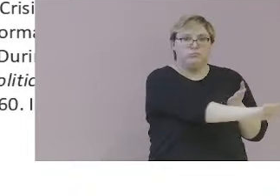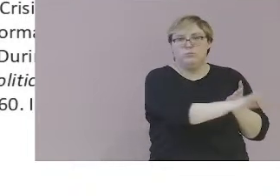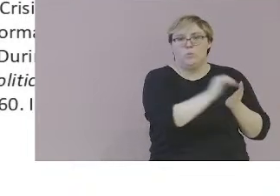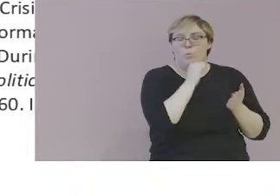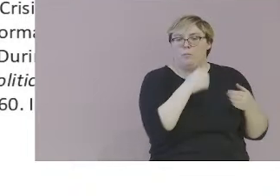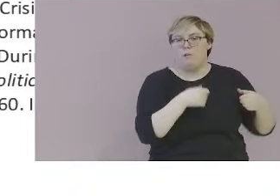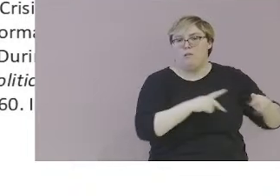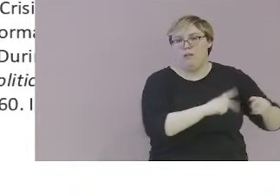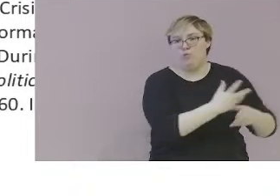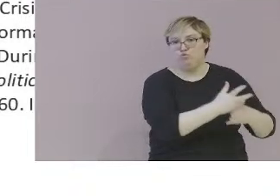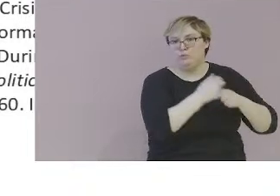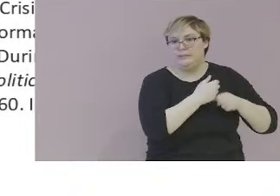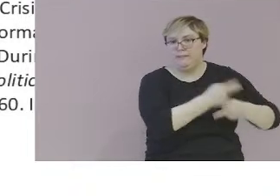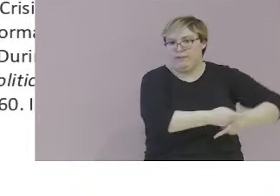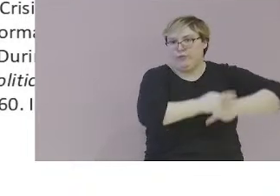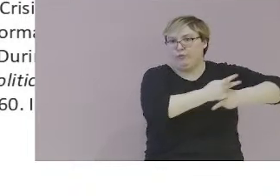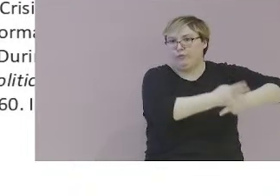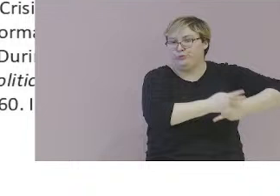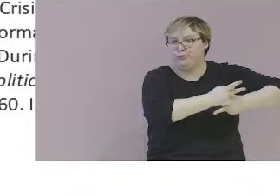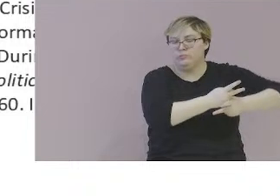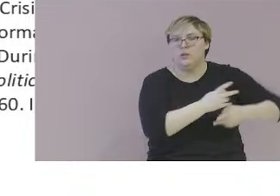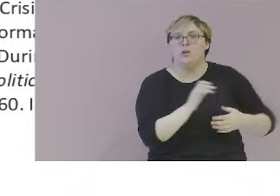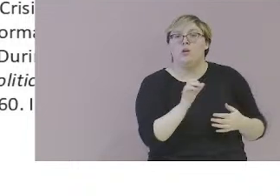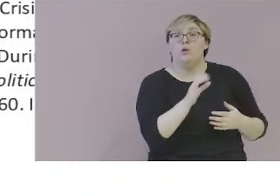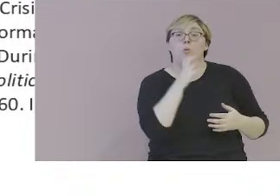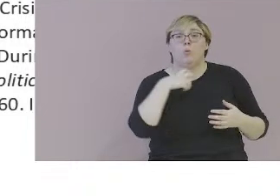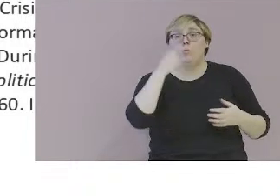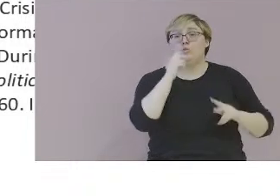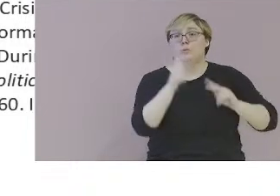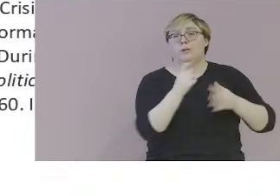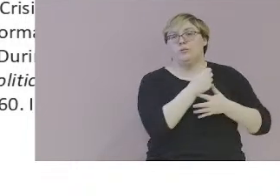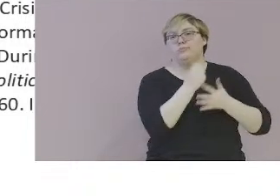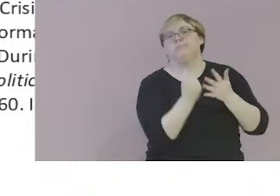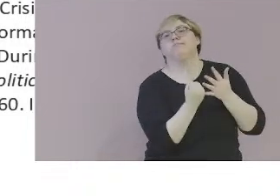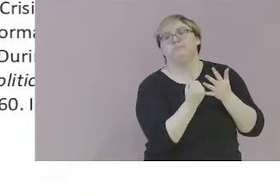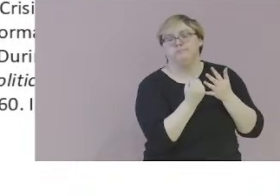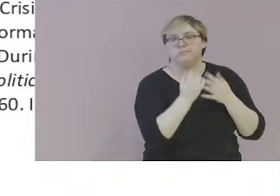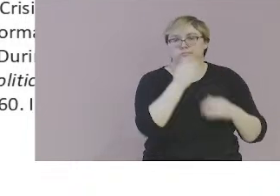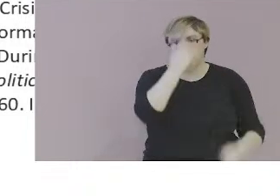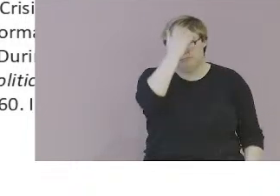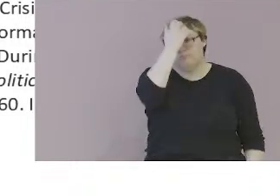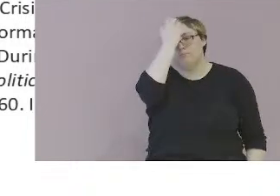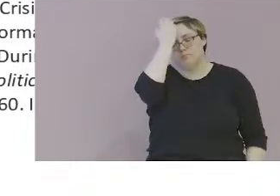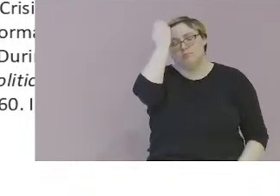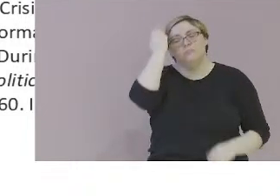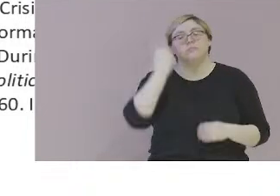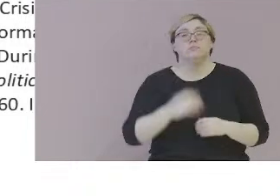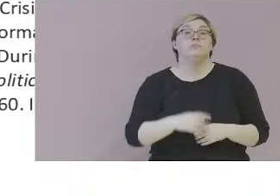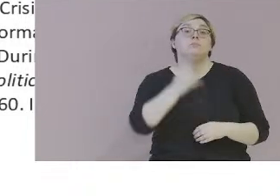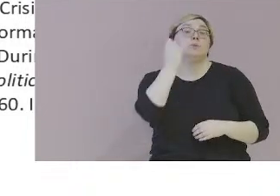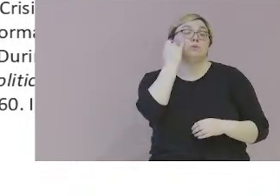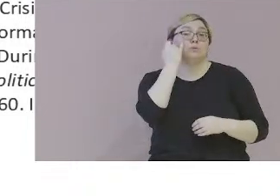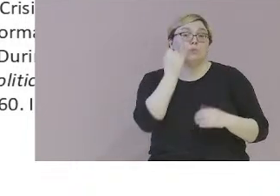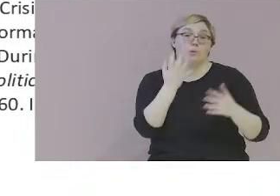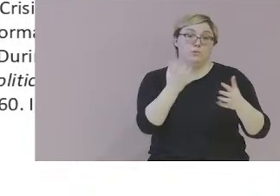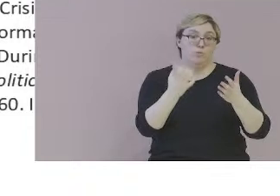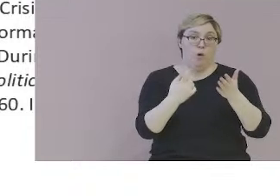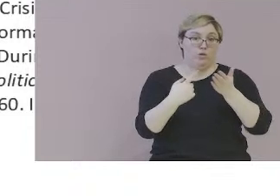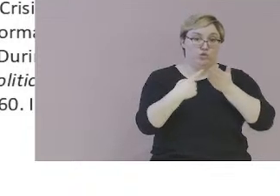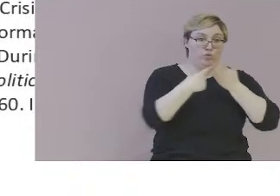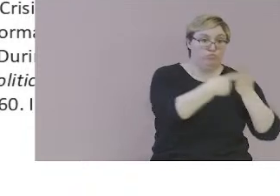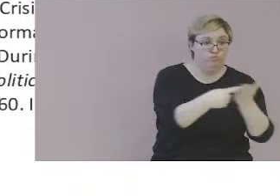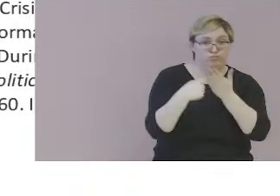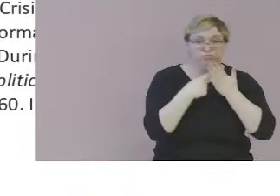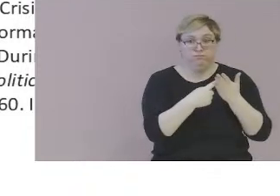in an emergency, and also deprioritized older people. For a much more thorough discussion of the